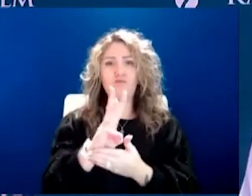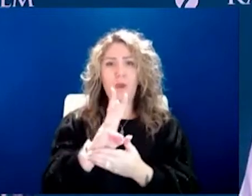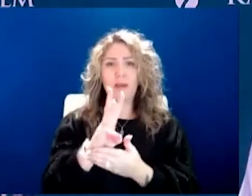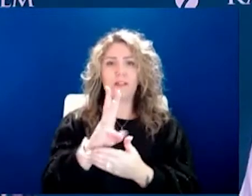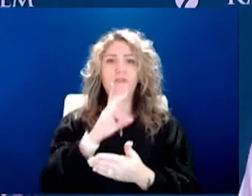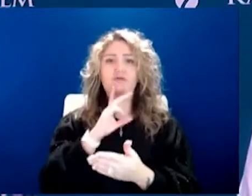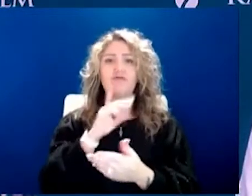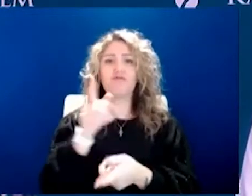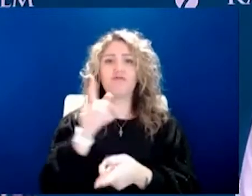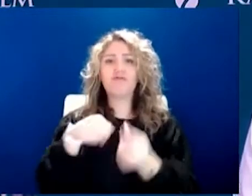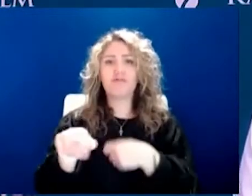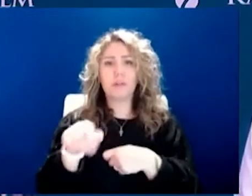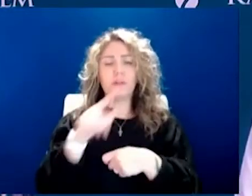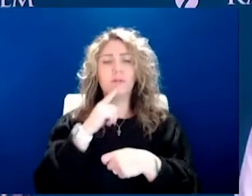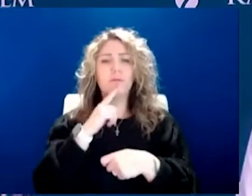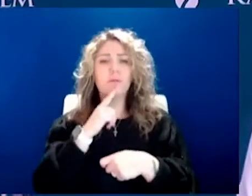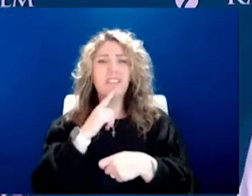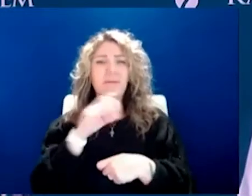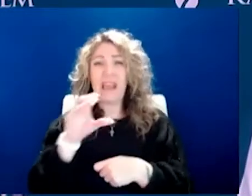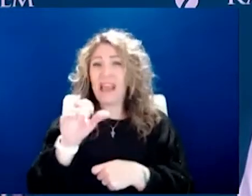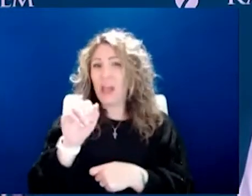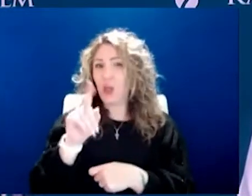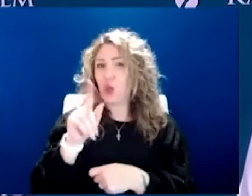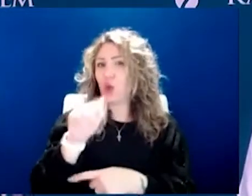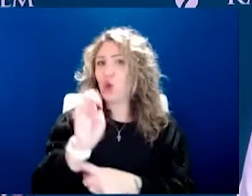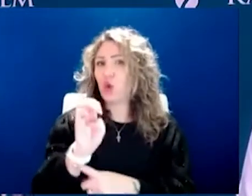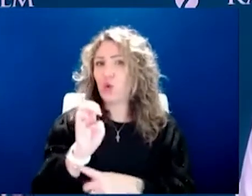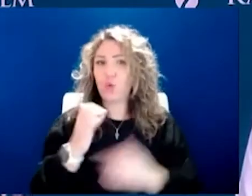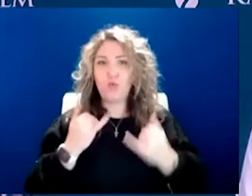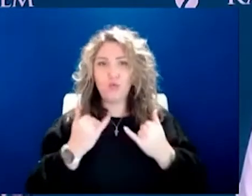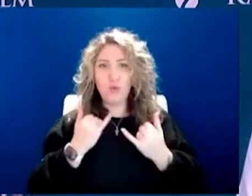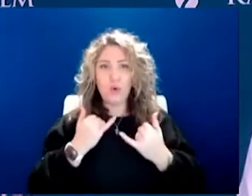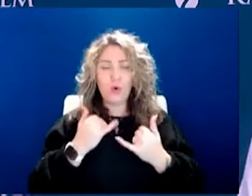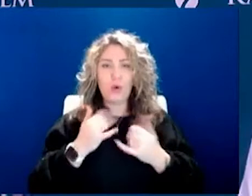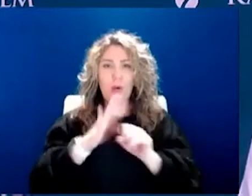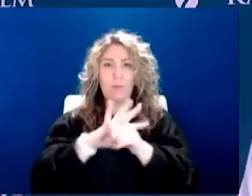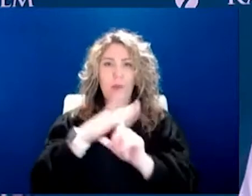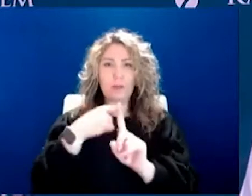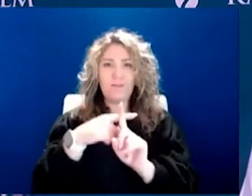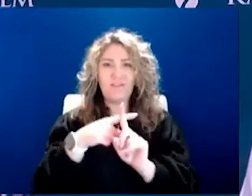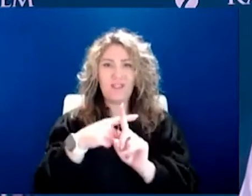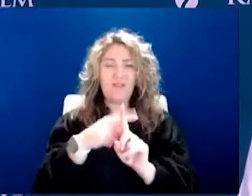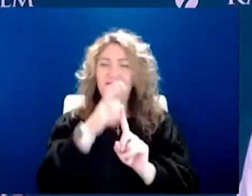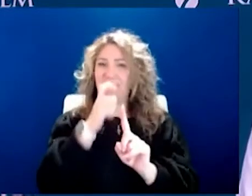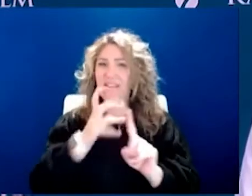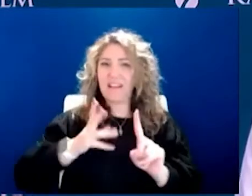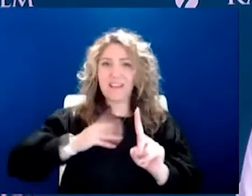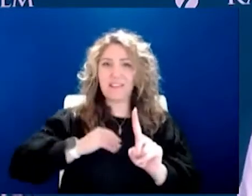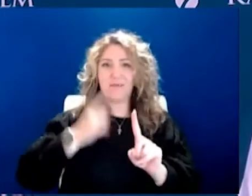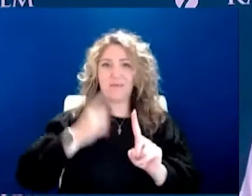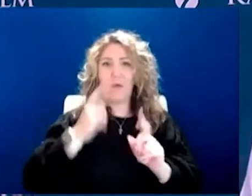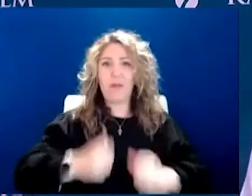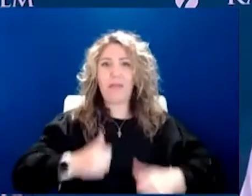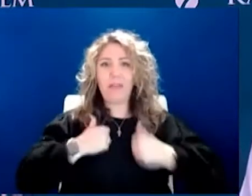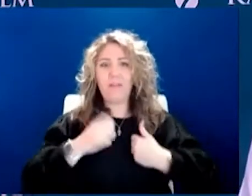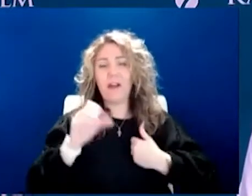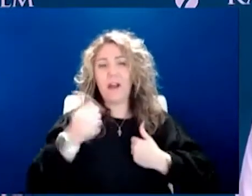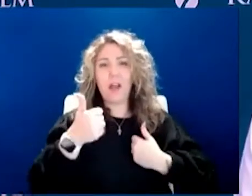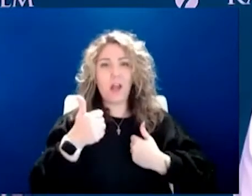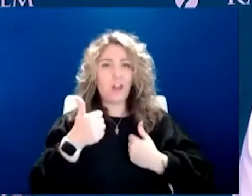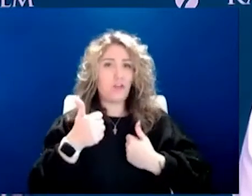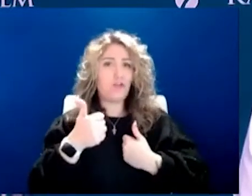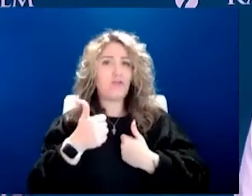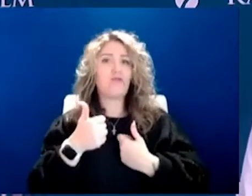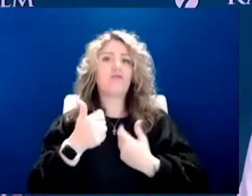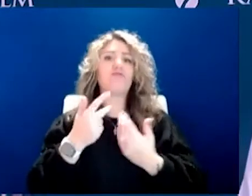COVID patients, they usually don't accept them for donation to living patients. They do have other programs where they have tissue